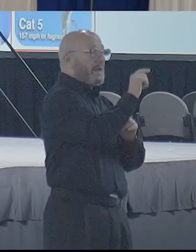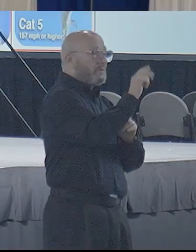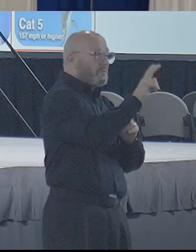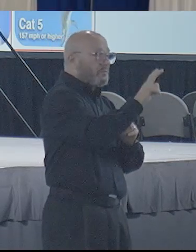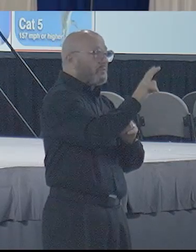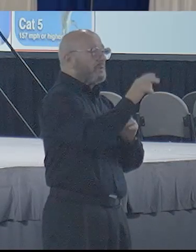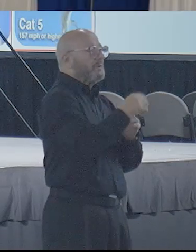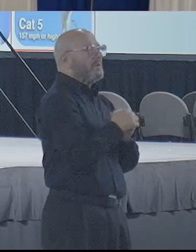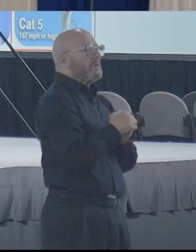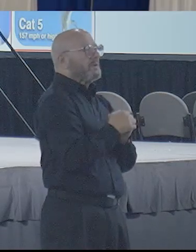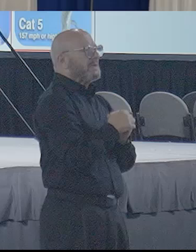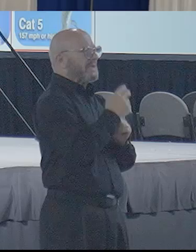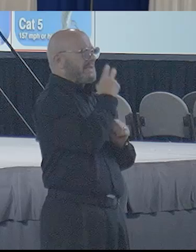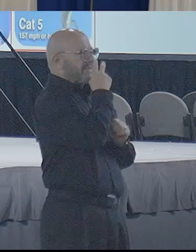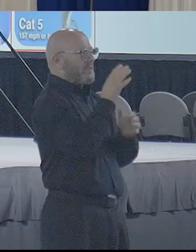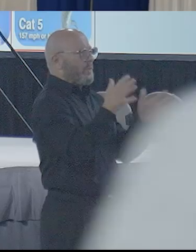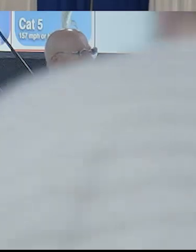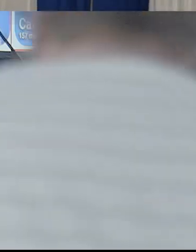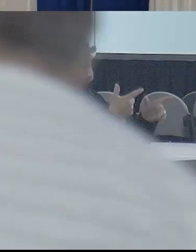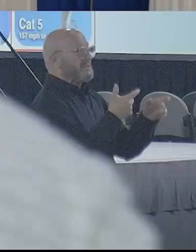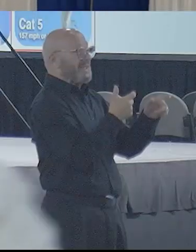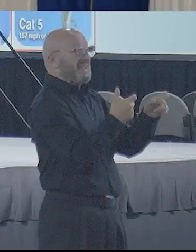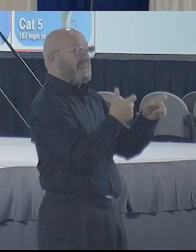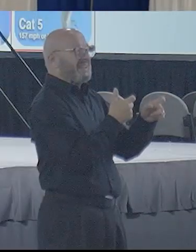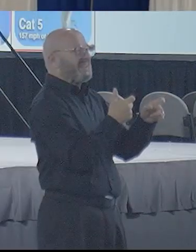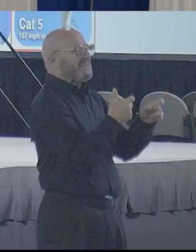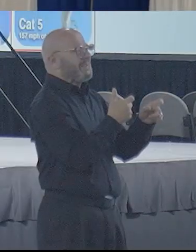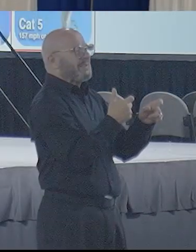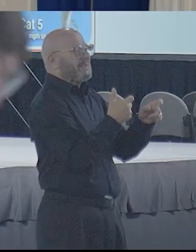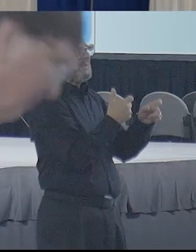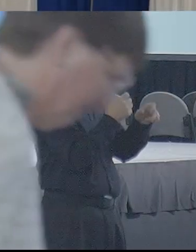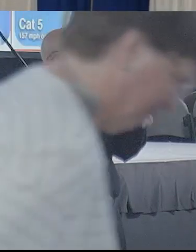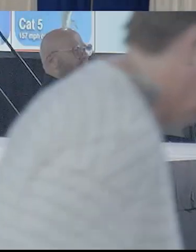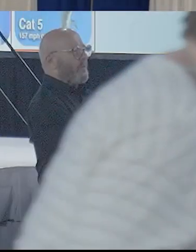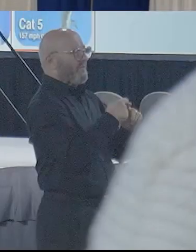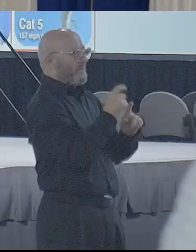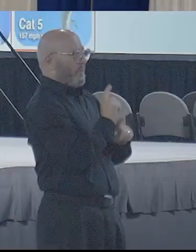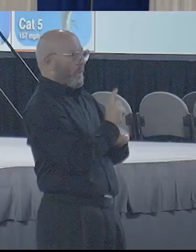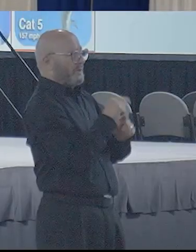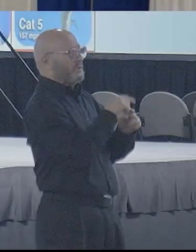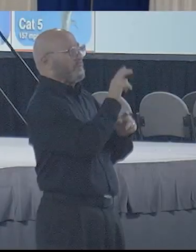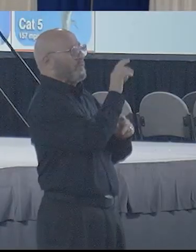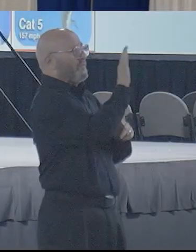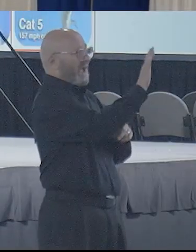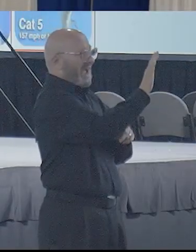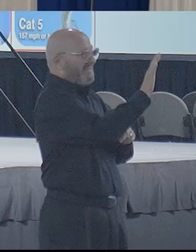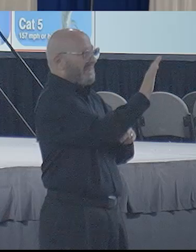Cat 1, Cat 2. So you can see the wind speeds going up there on our cats as we go from Category 1 to Category